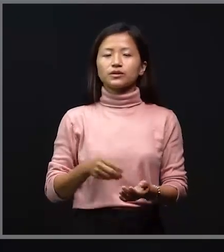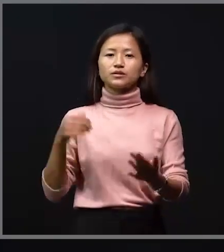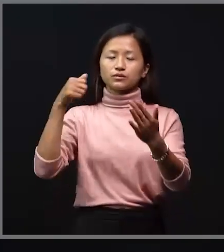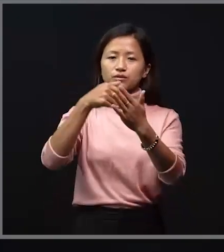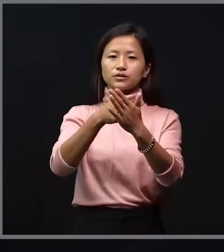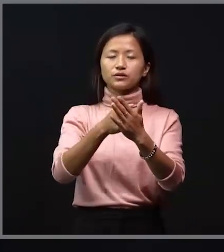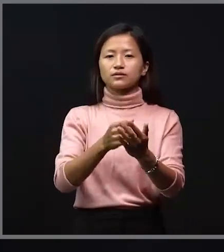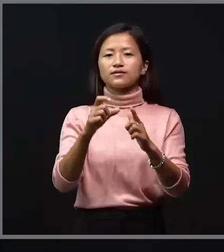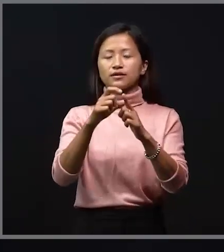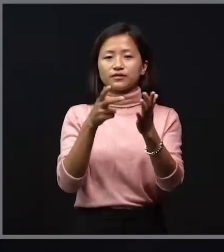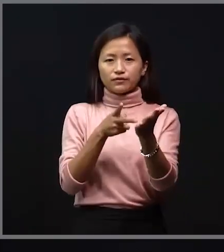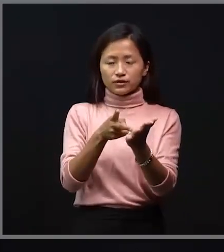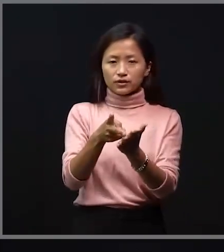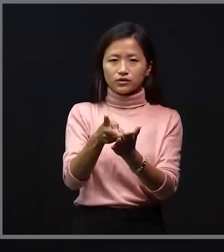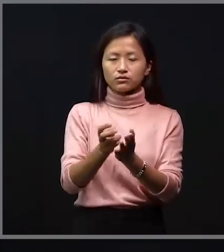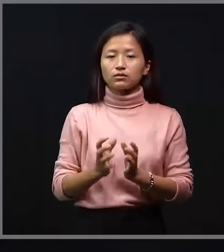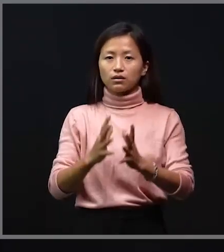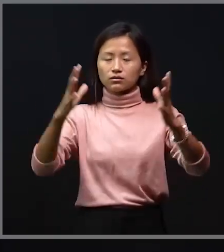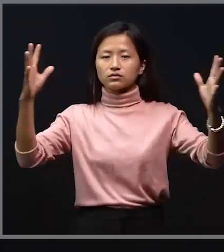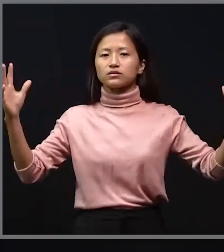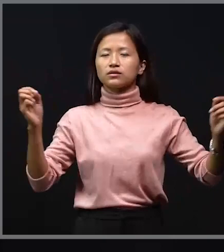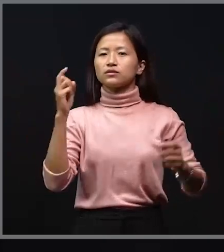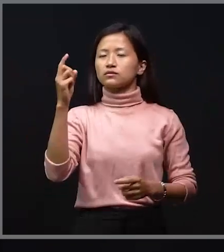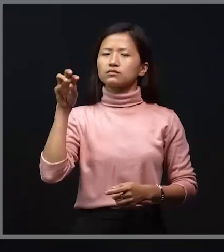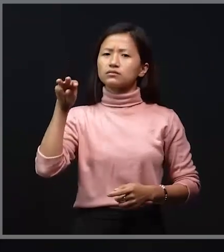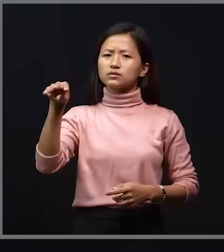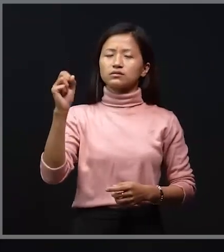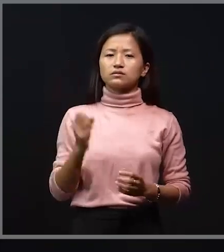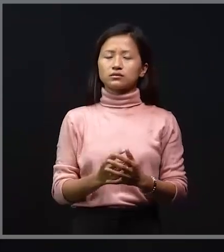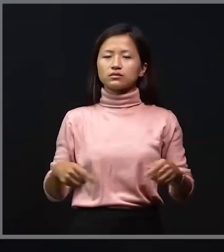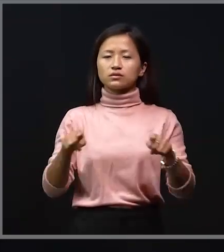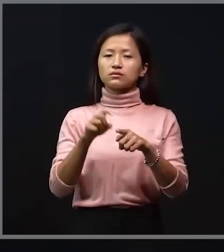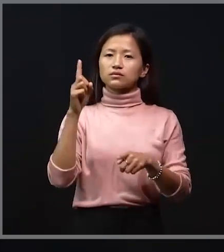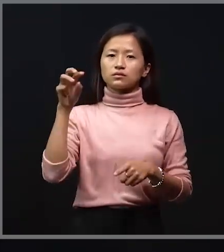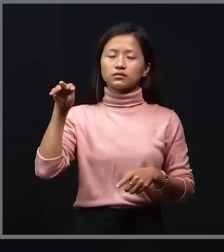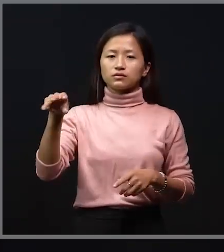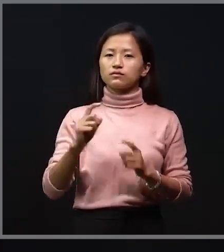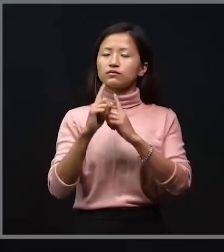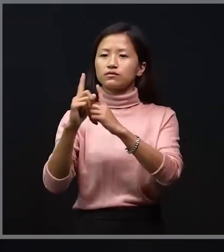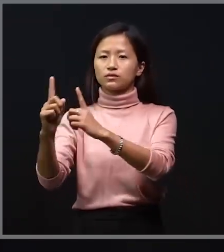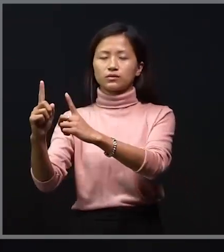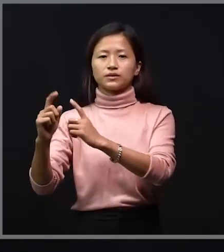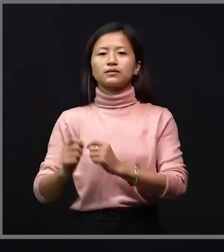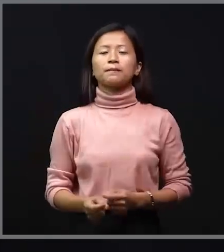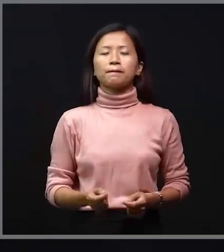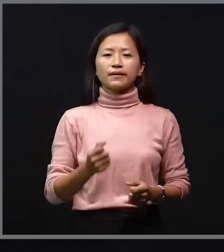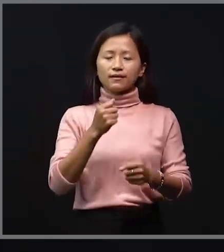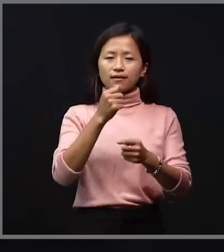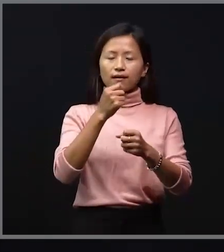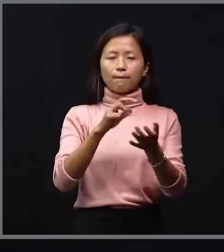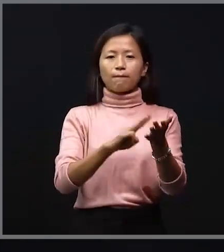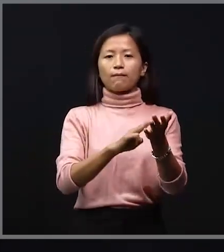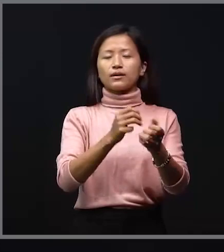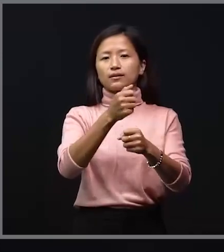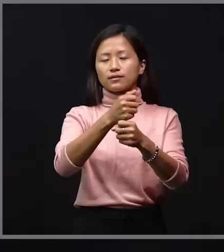village, he found out that there were thousands and thousands of Indians following him. Okay, and this is, as I've said, to